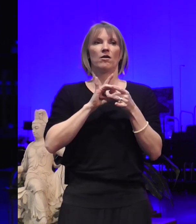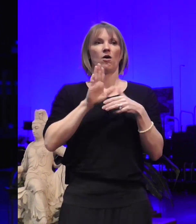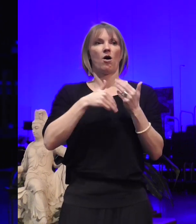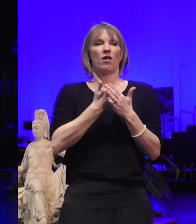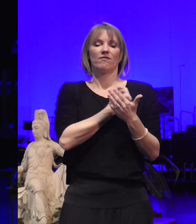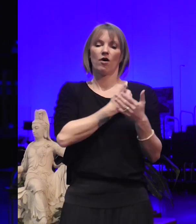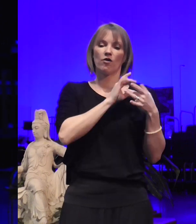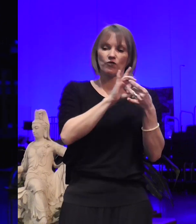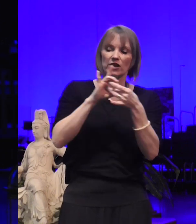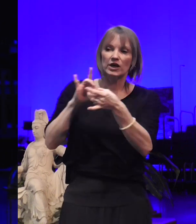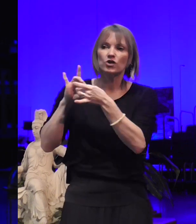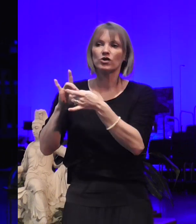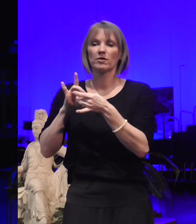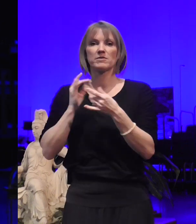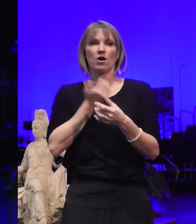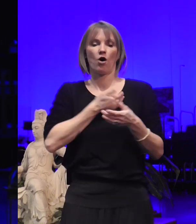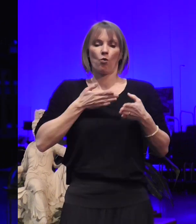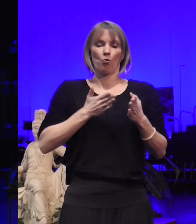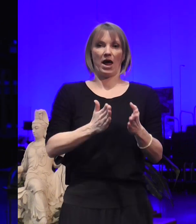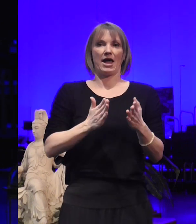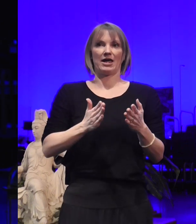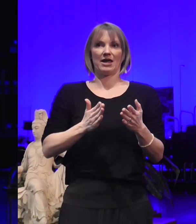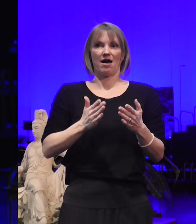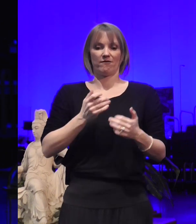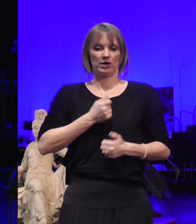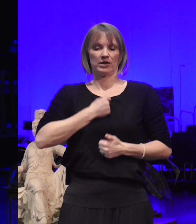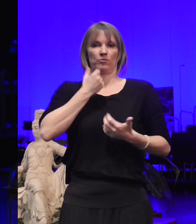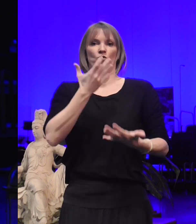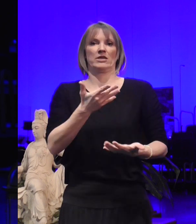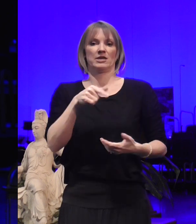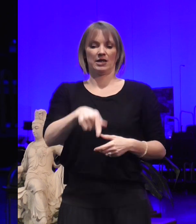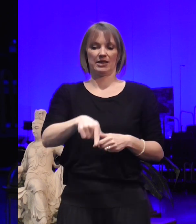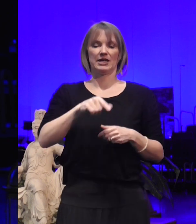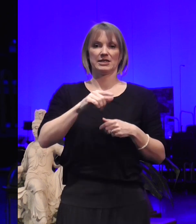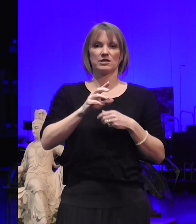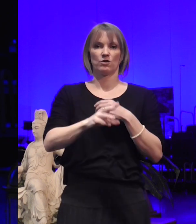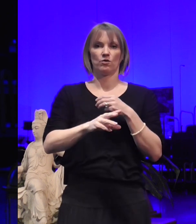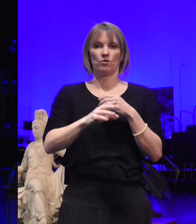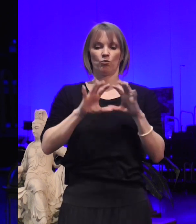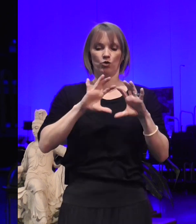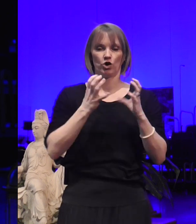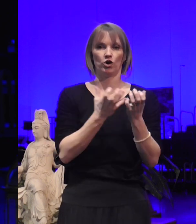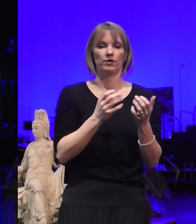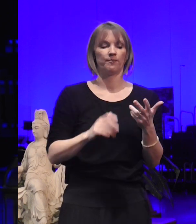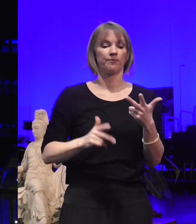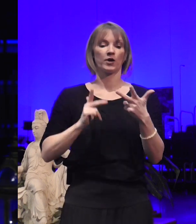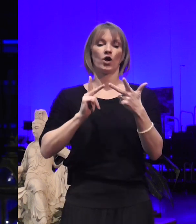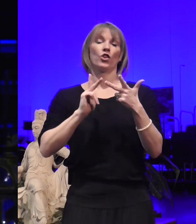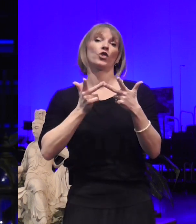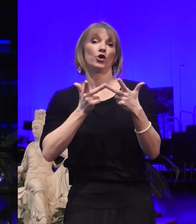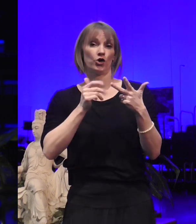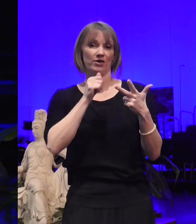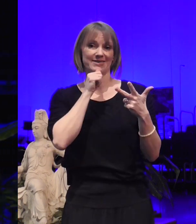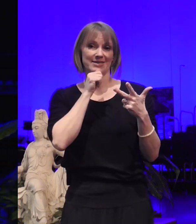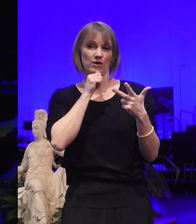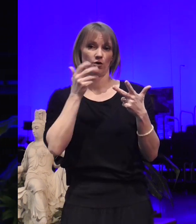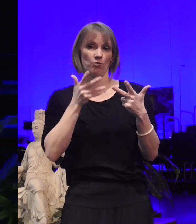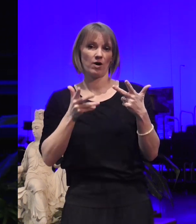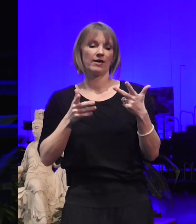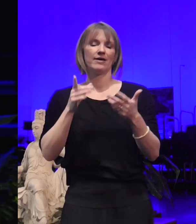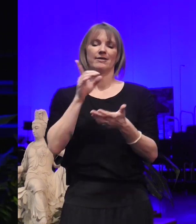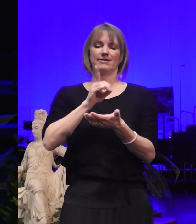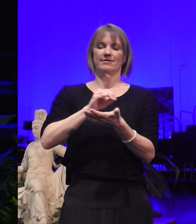work, in our way of being in the world. The third type of secret is these